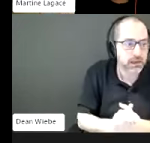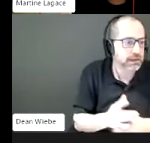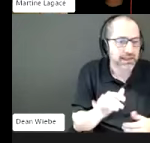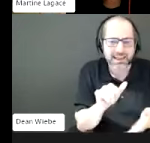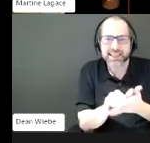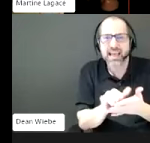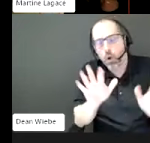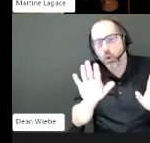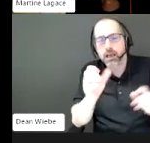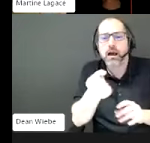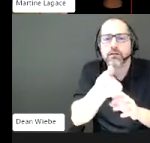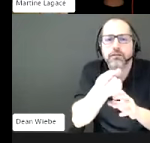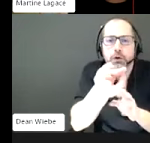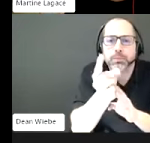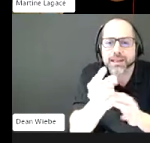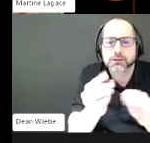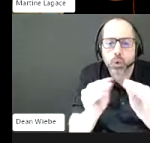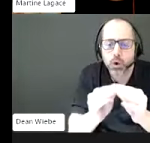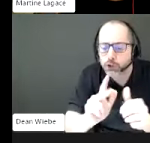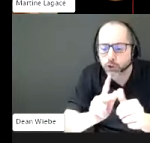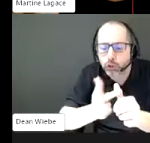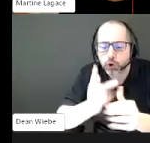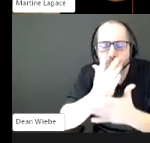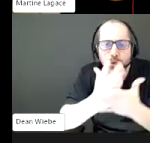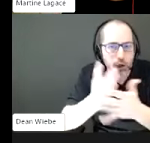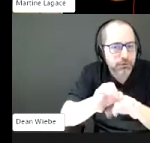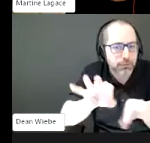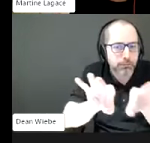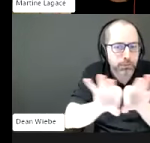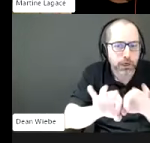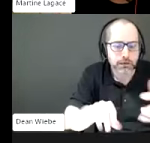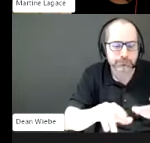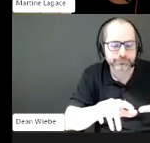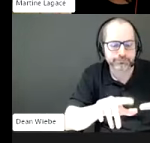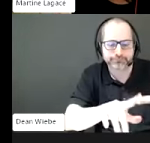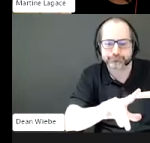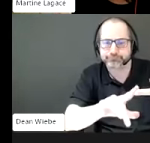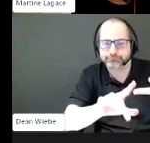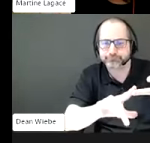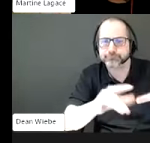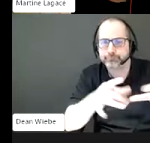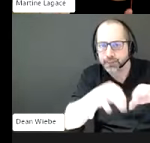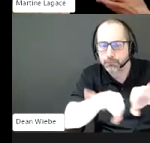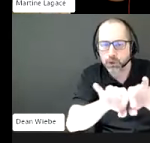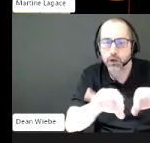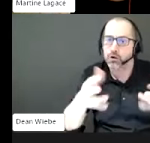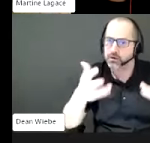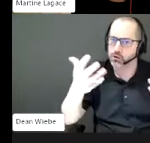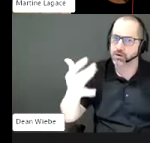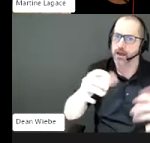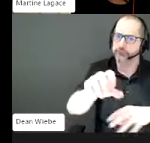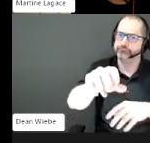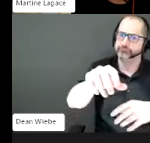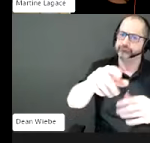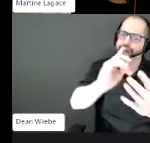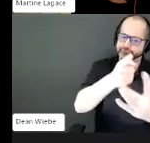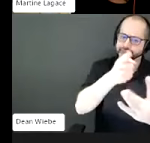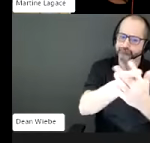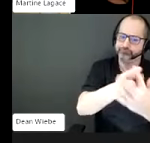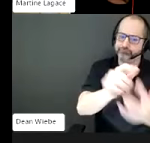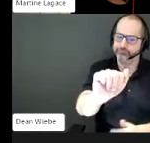part, and it's an important part. Now that we've stated that ageism is conveyed in the discourse,